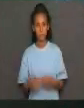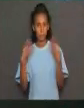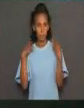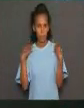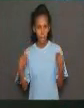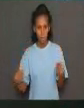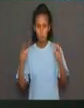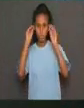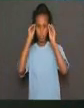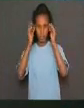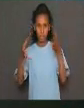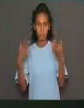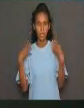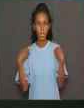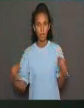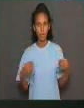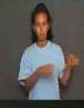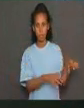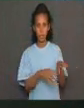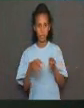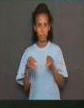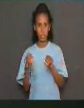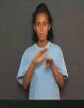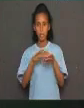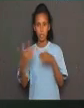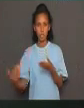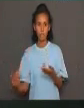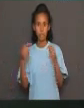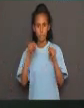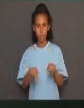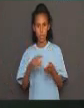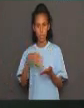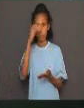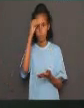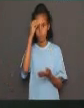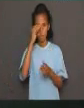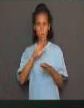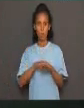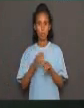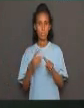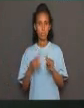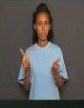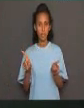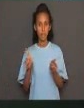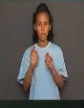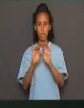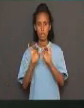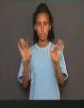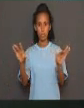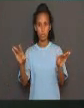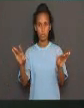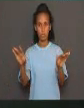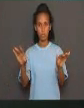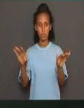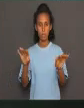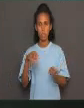Hello, teacher. Hello, students. Welcome to today's lesson on the spatial distribution